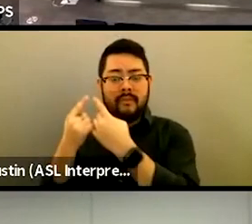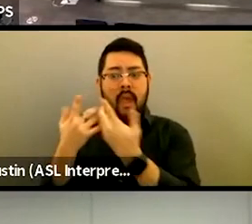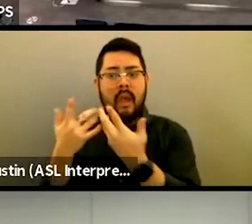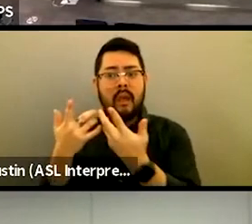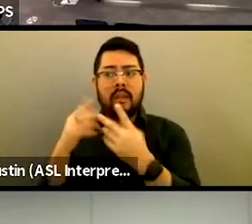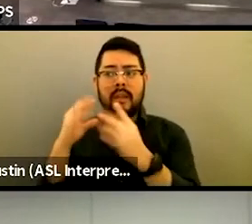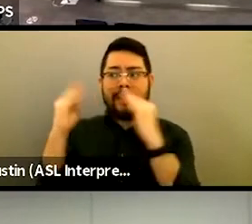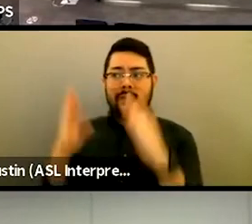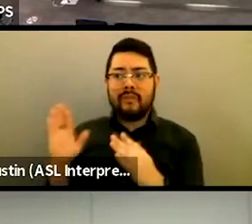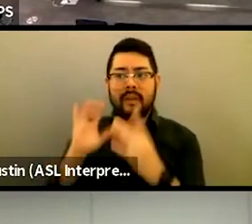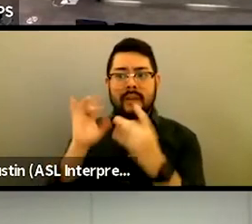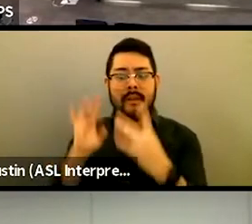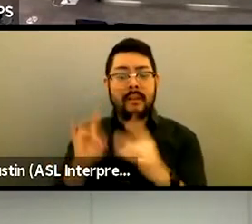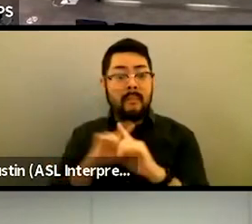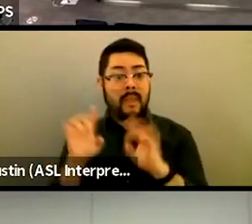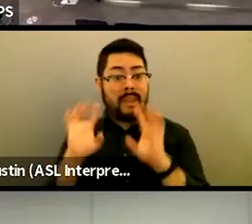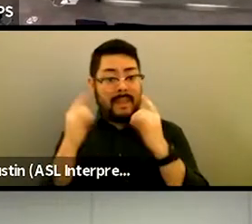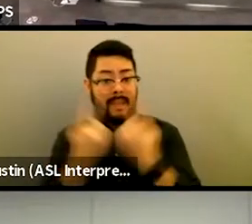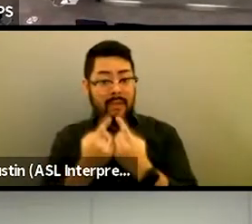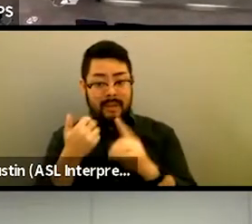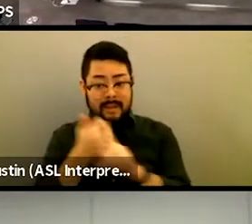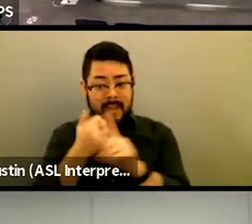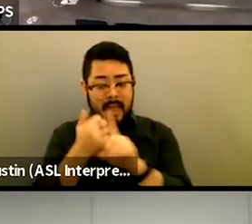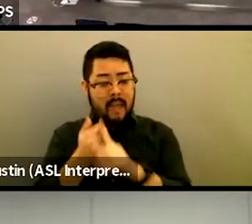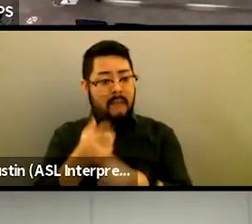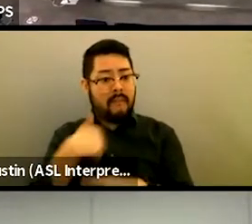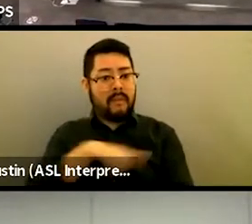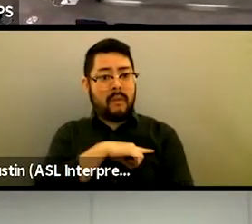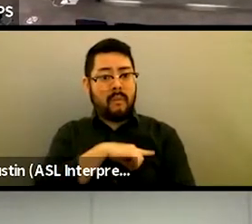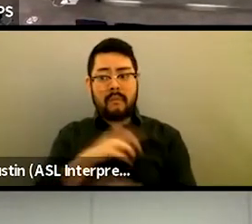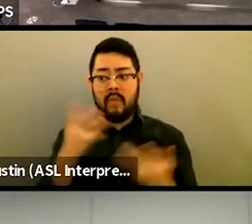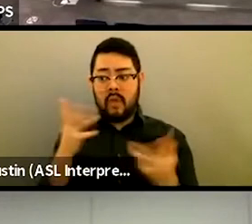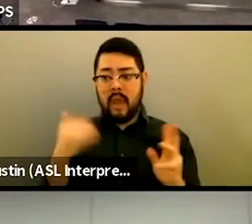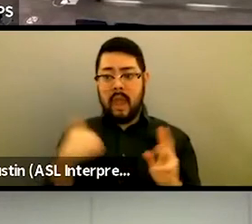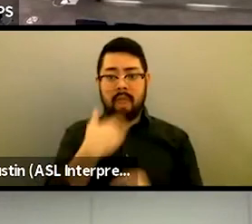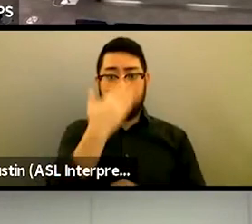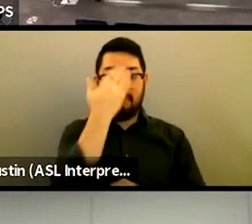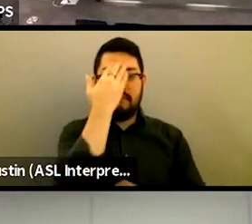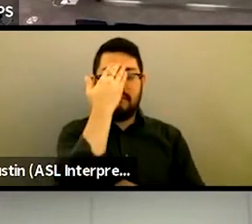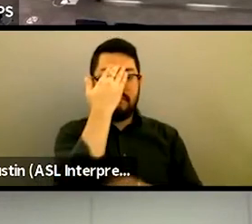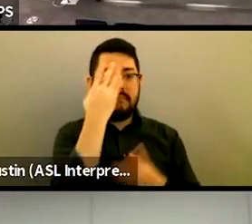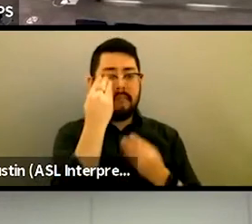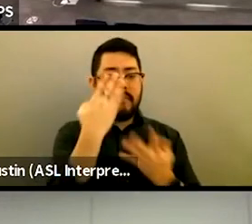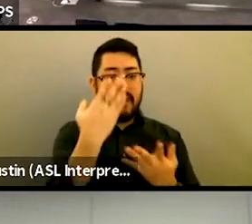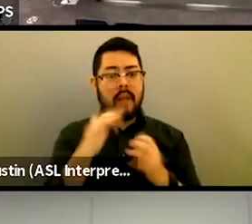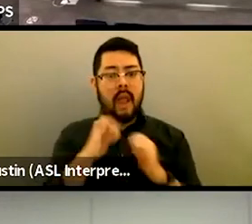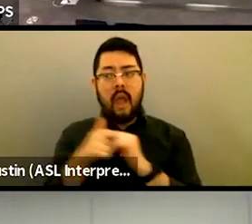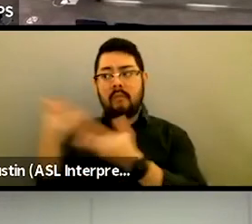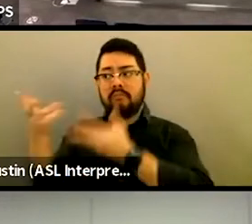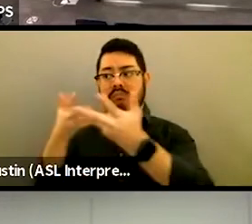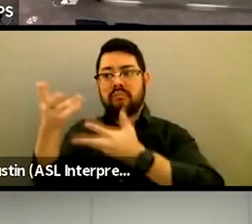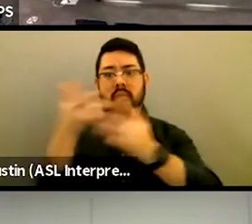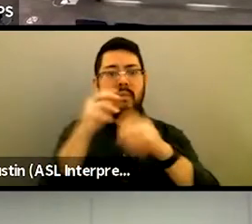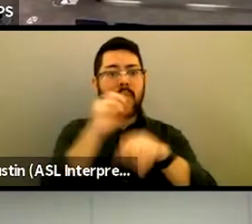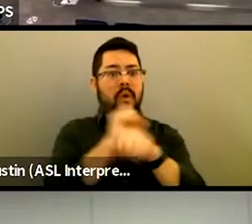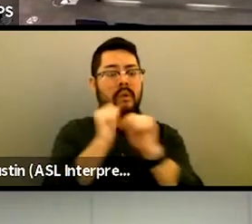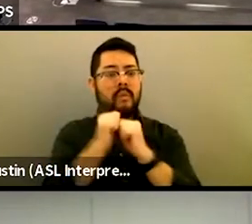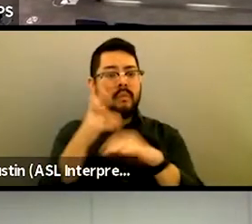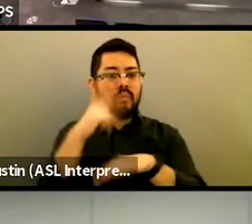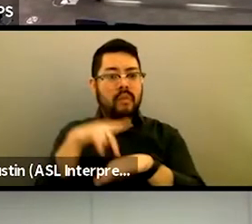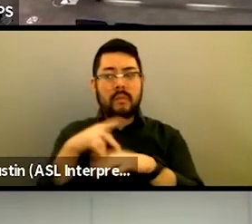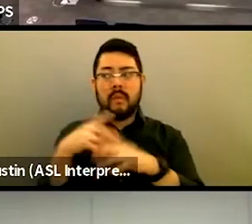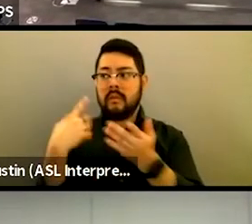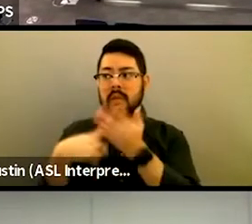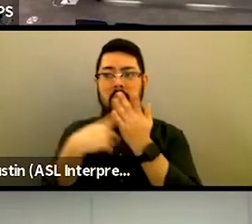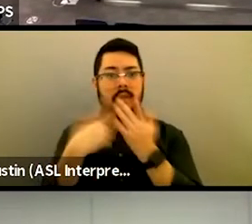this, and I was wondering if the district had any response about your, you know, the work with principals that's happening, conversations with principals that are happening, and if